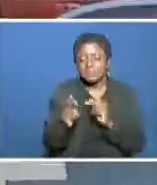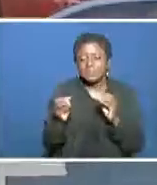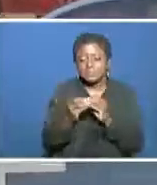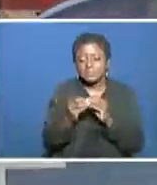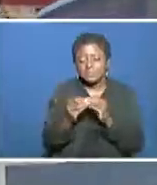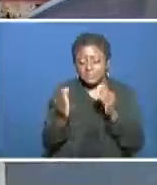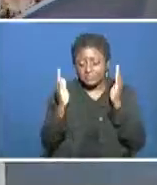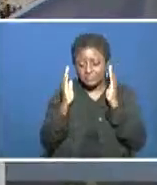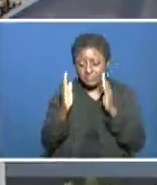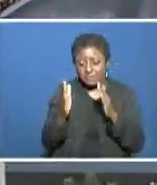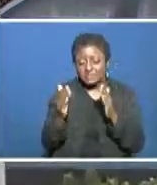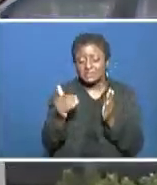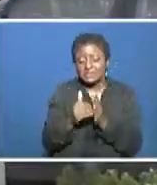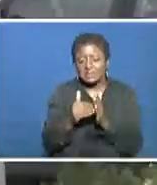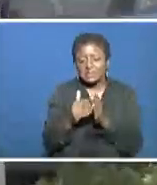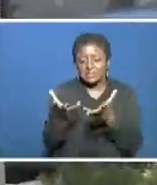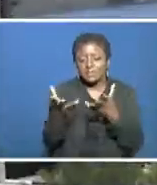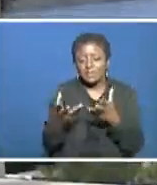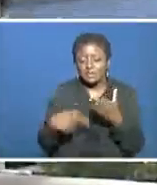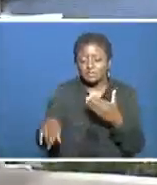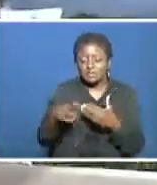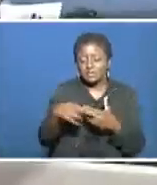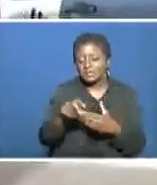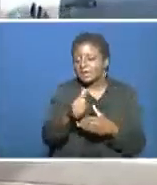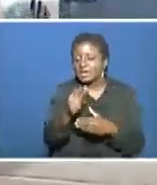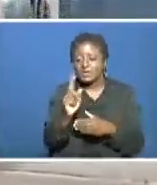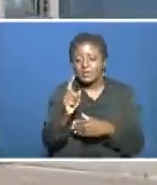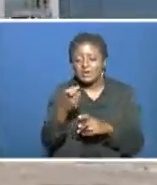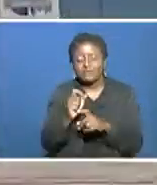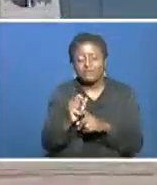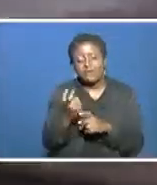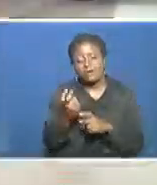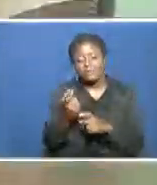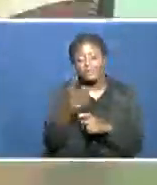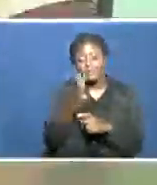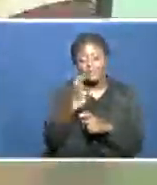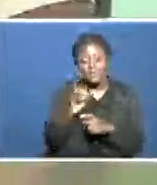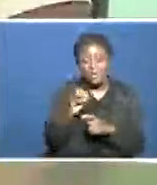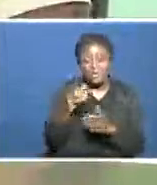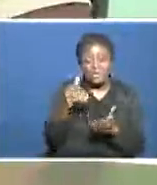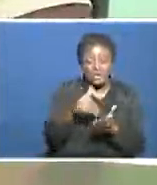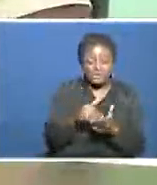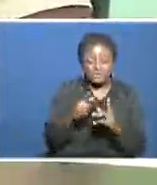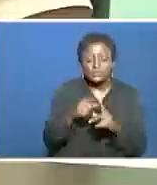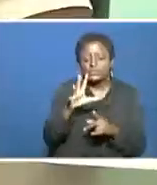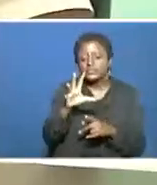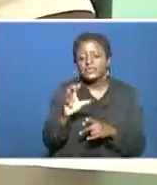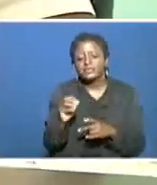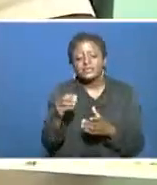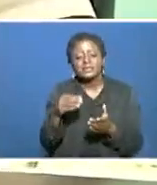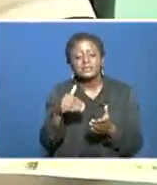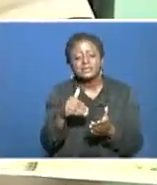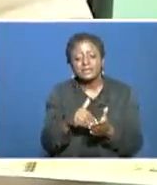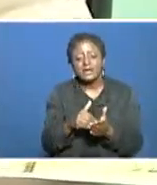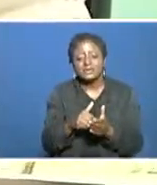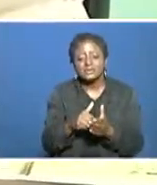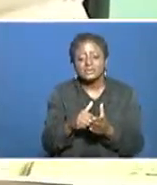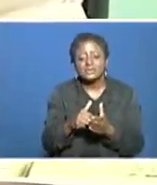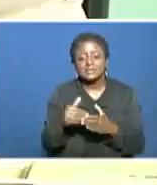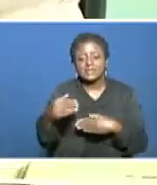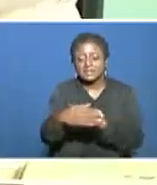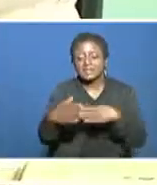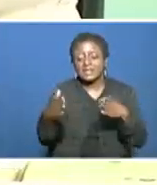of anywhere from, I would say, 40,000 to 50,000